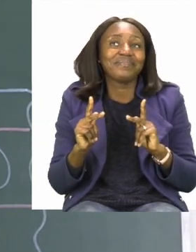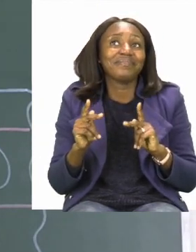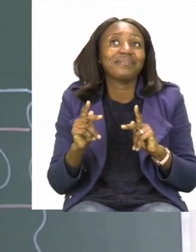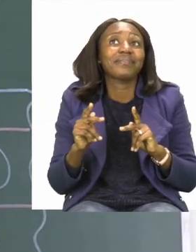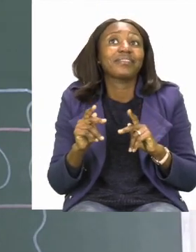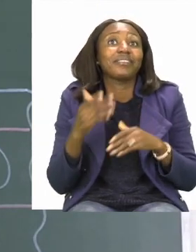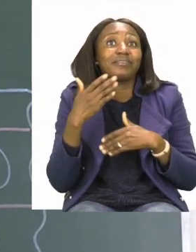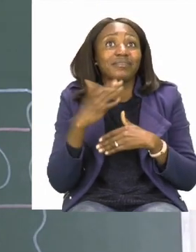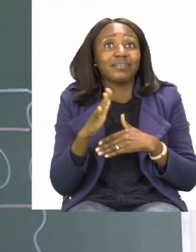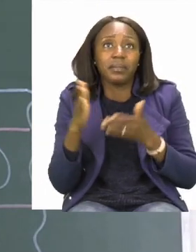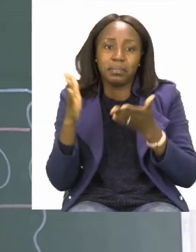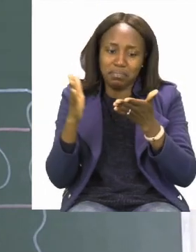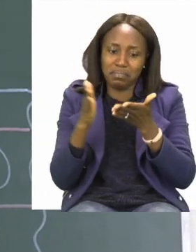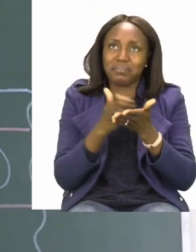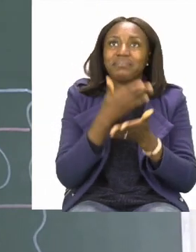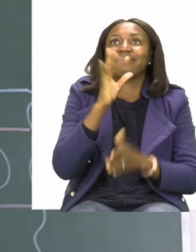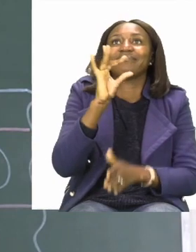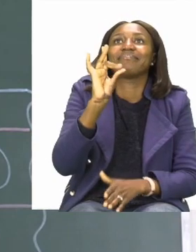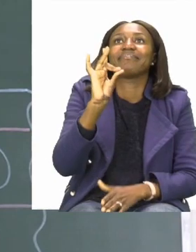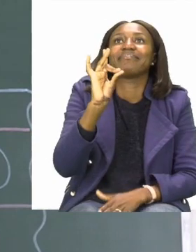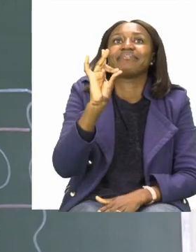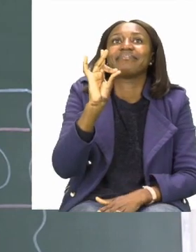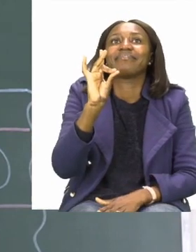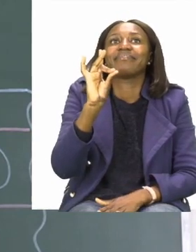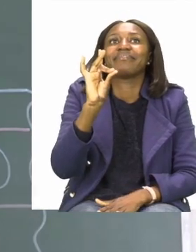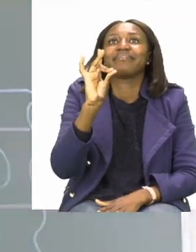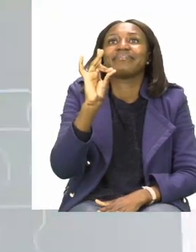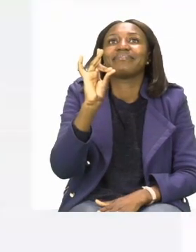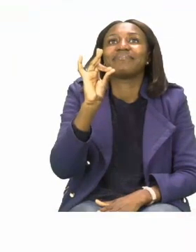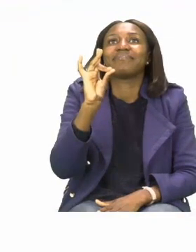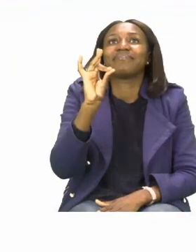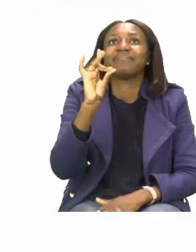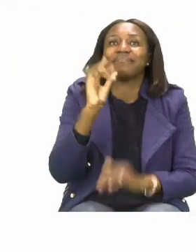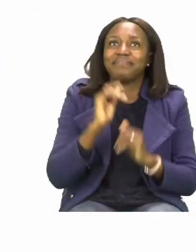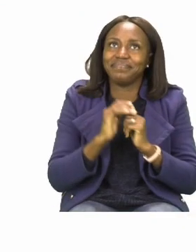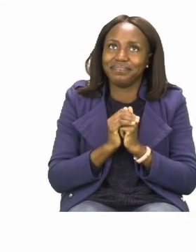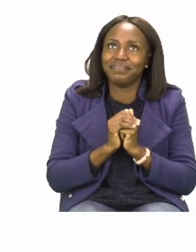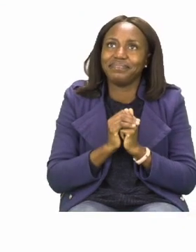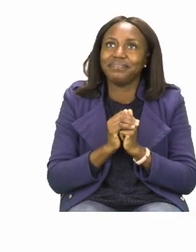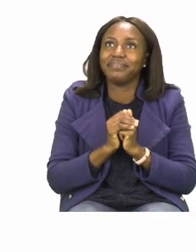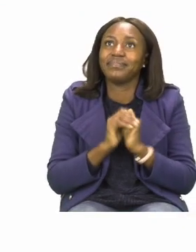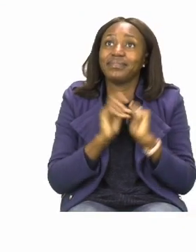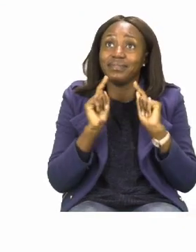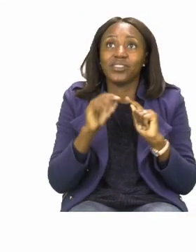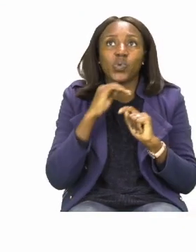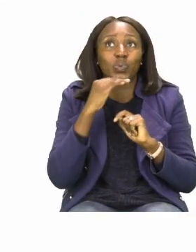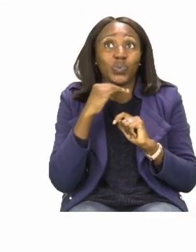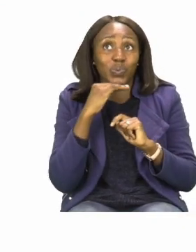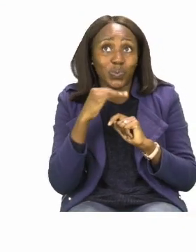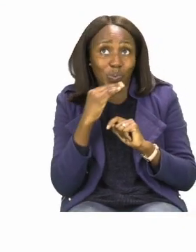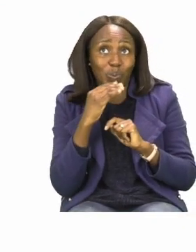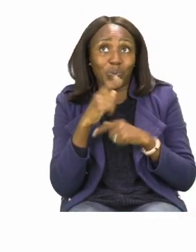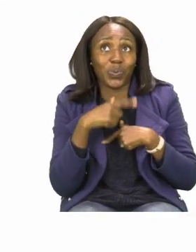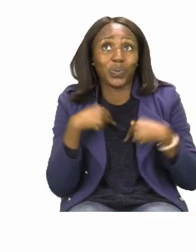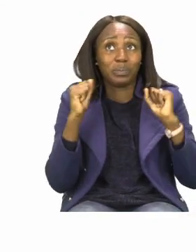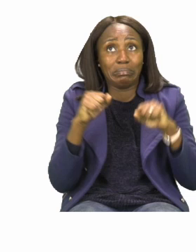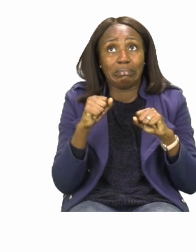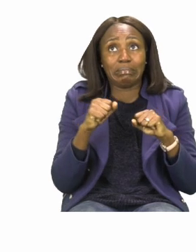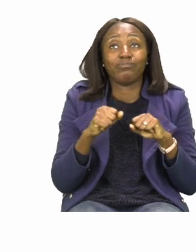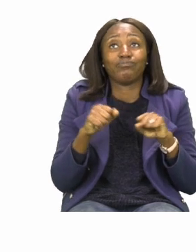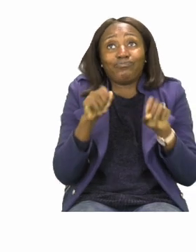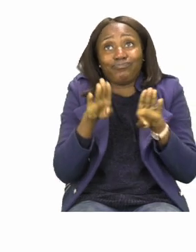with that one, you can move to the next page, page 8. On page 8, we are now going to be